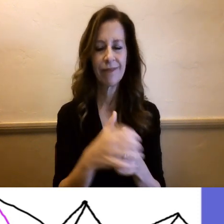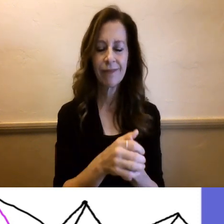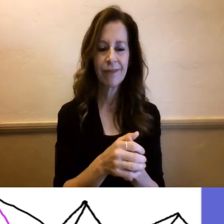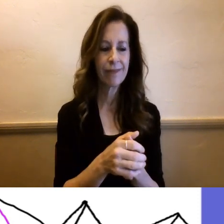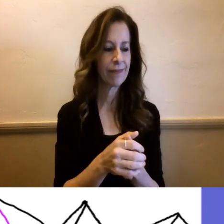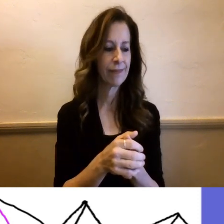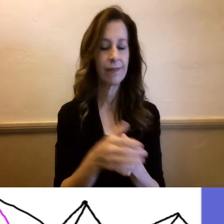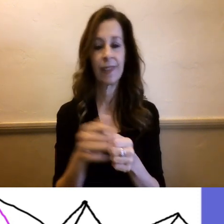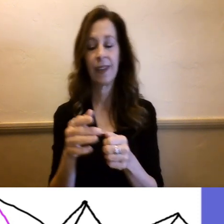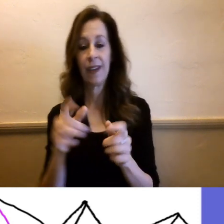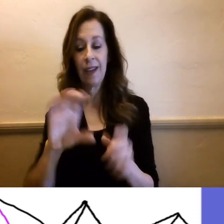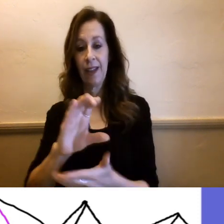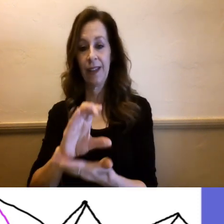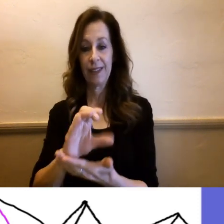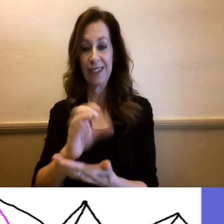its side,